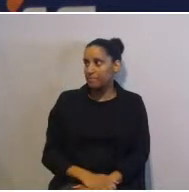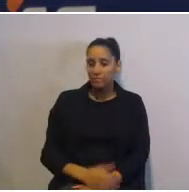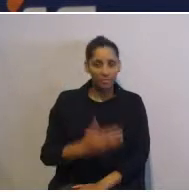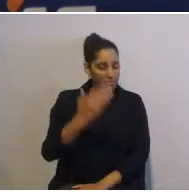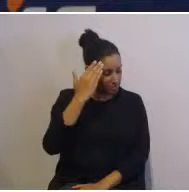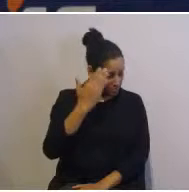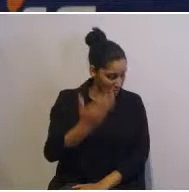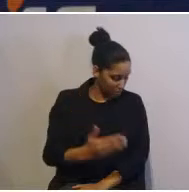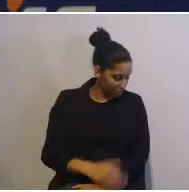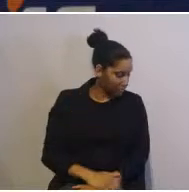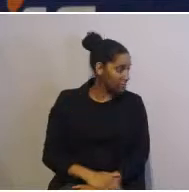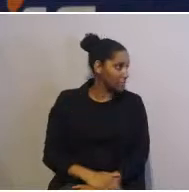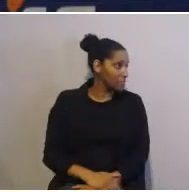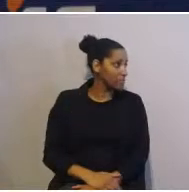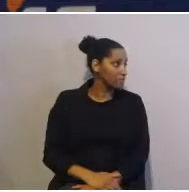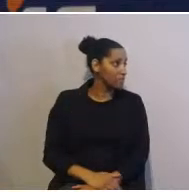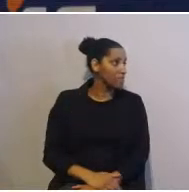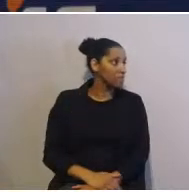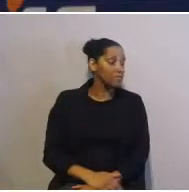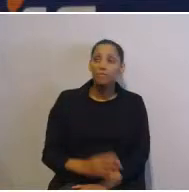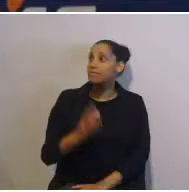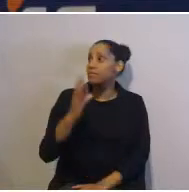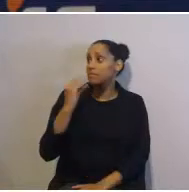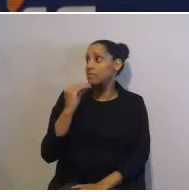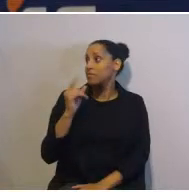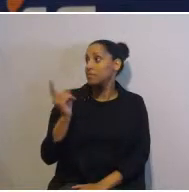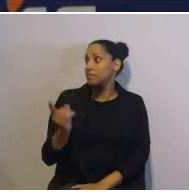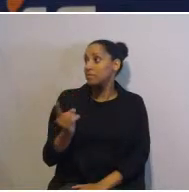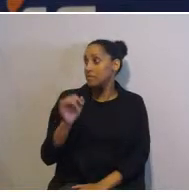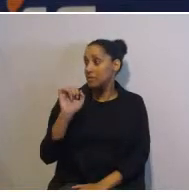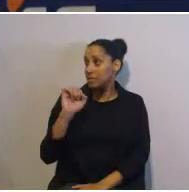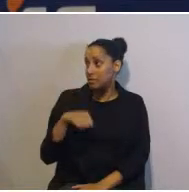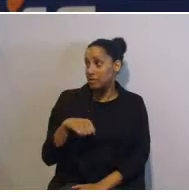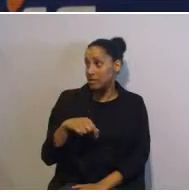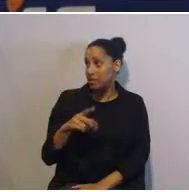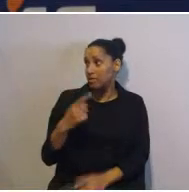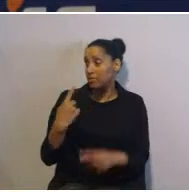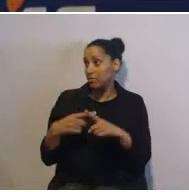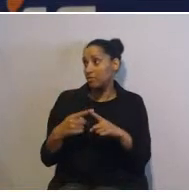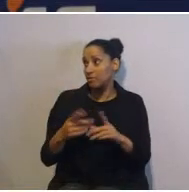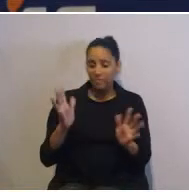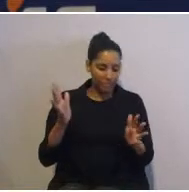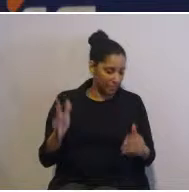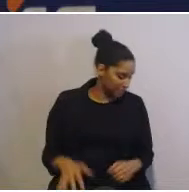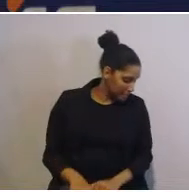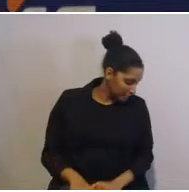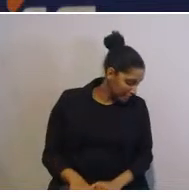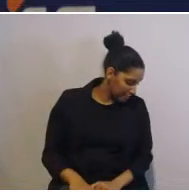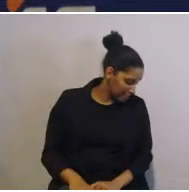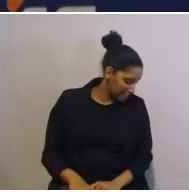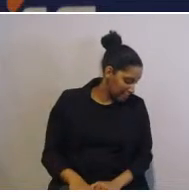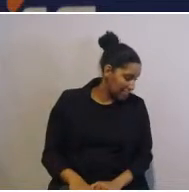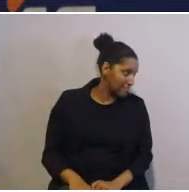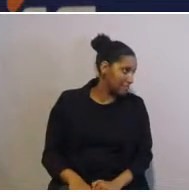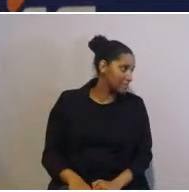Molo sis. Molo, ma. Sithetha isiNgesi, ma. Yasithetha nesiXhosa nesingesi ngiyasithetha. NesiNgesi. All